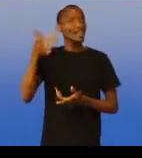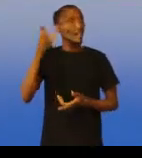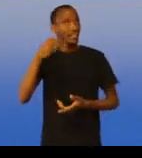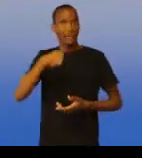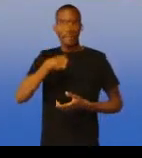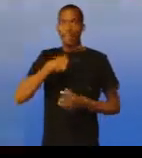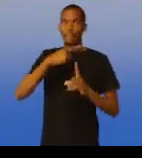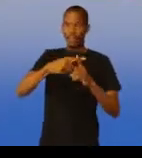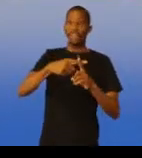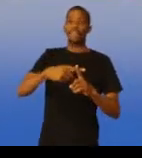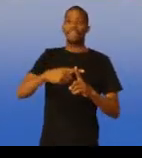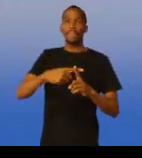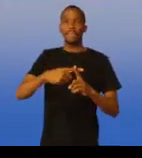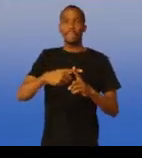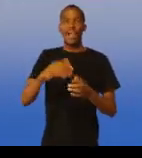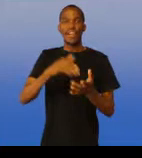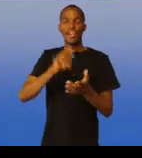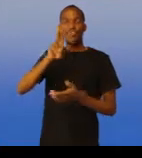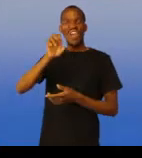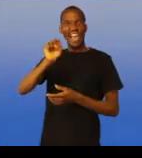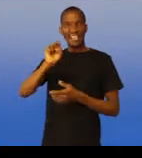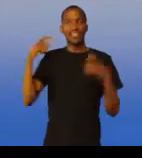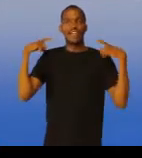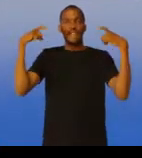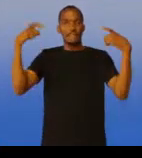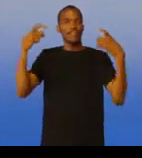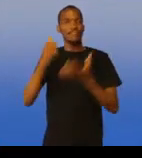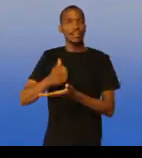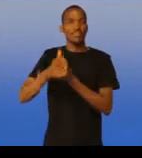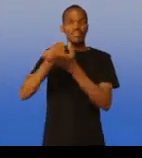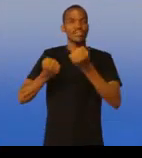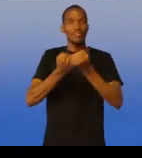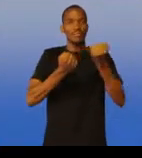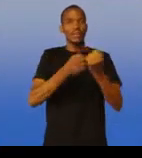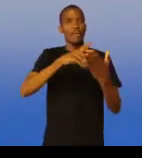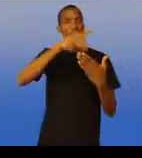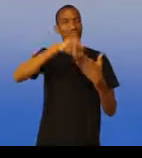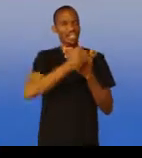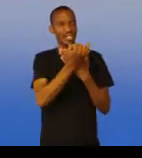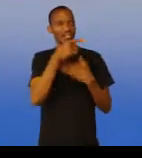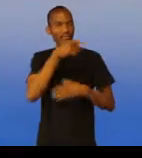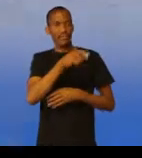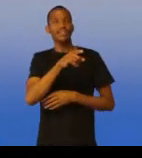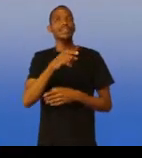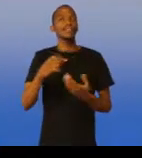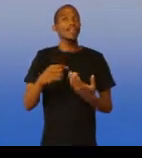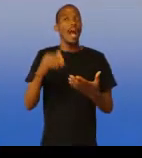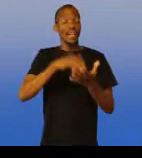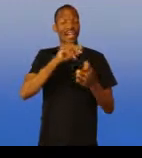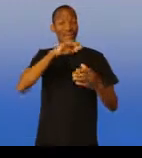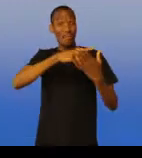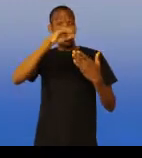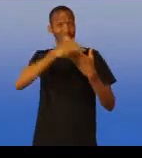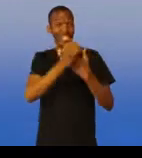and knows that I'm HIV positive. The US government through USAID is currently supporting a project called Linkages Project, and